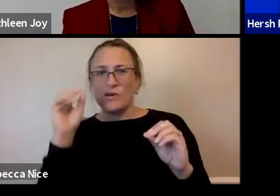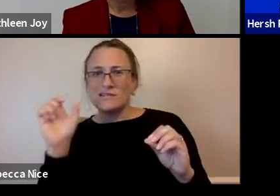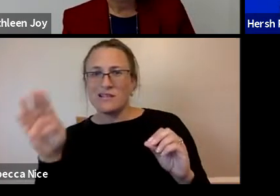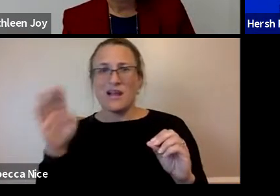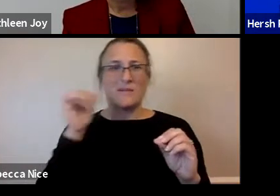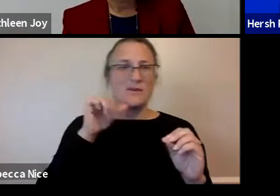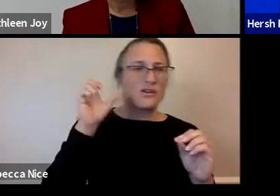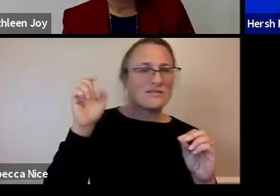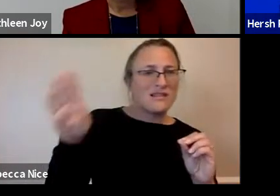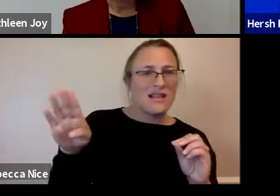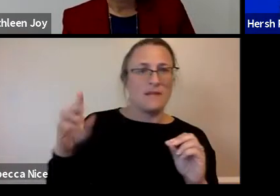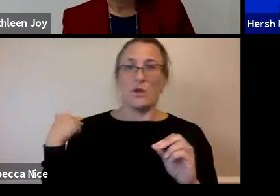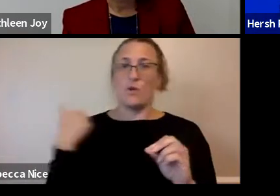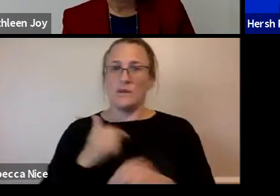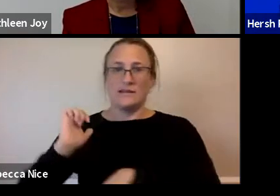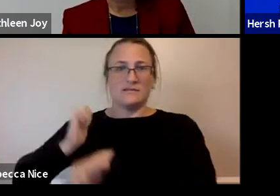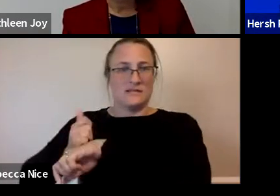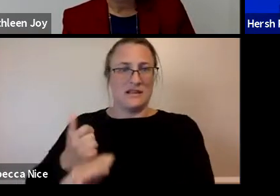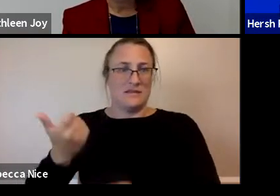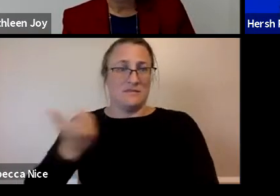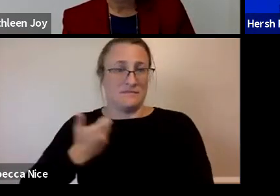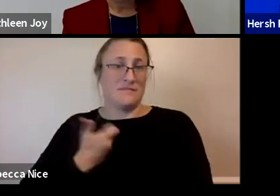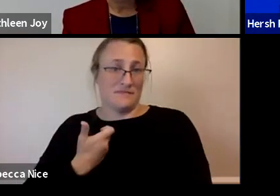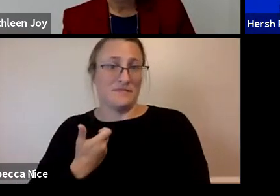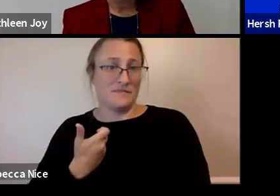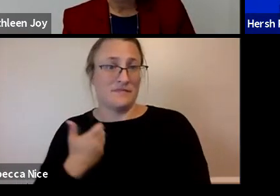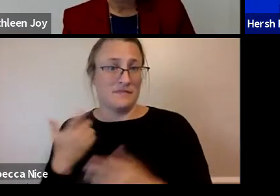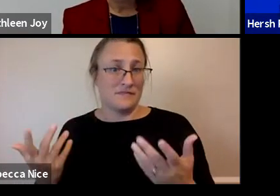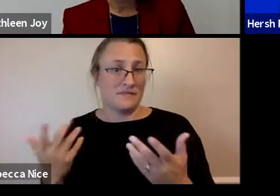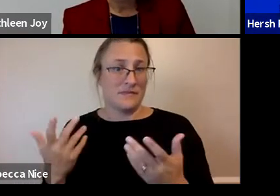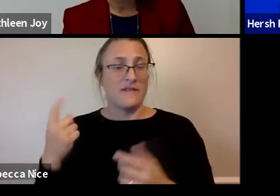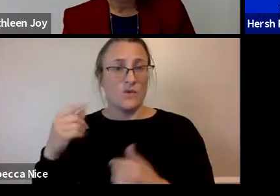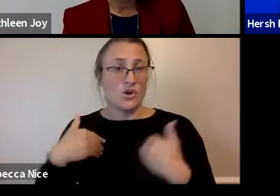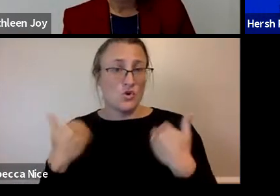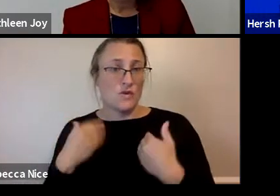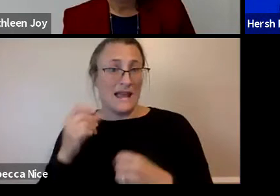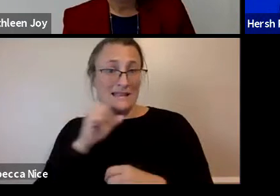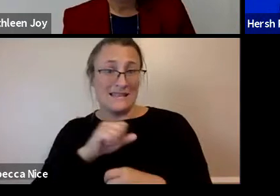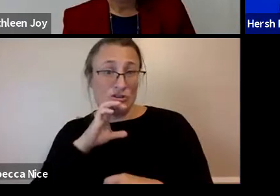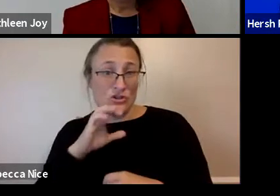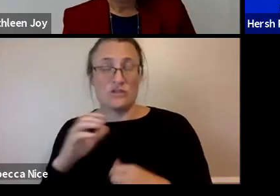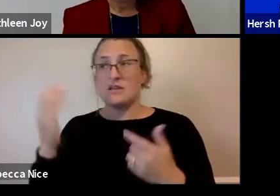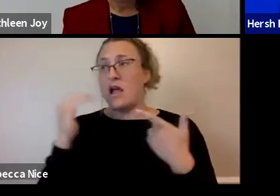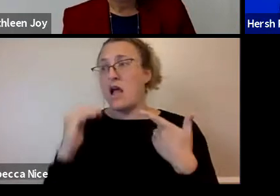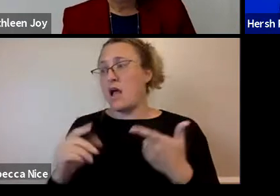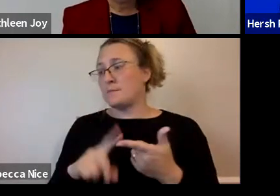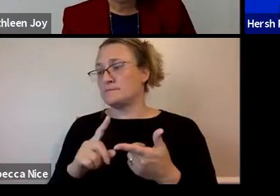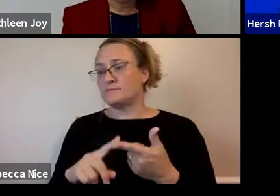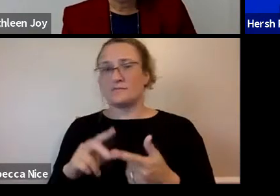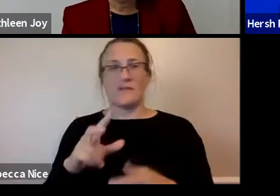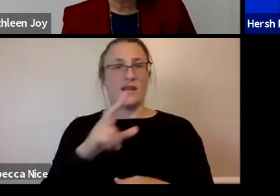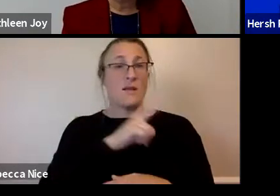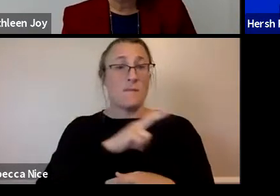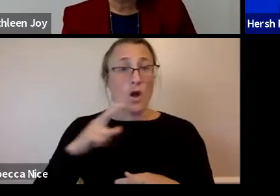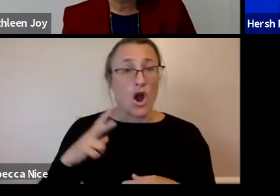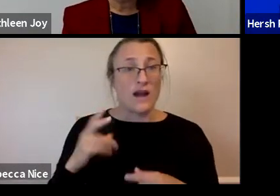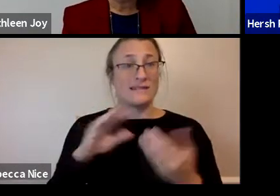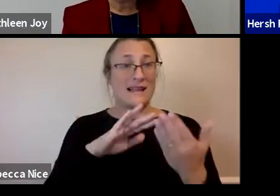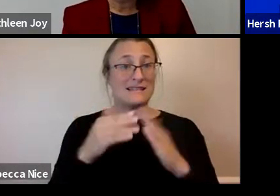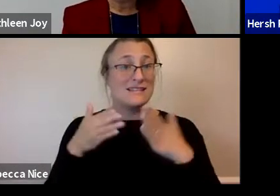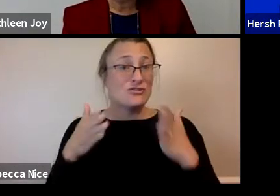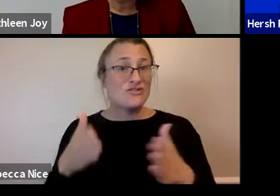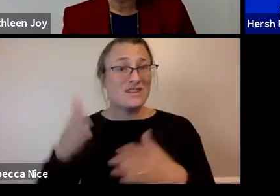recreational activities for our youth or our services for our seniors, rallying together to clean up our parks and city streets from